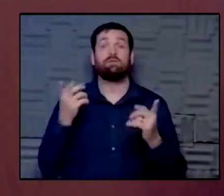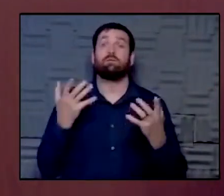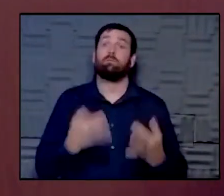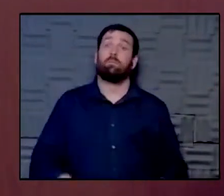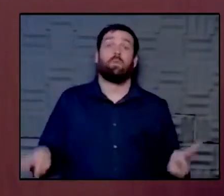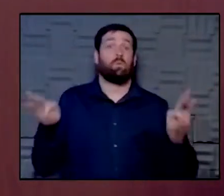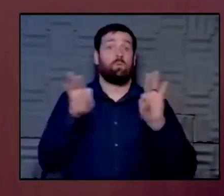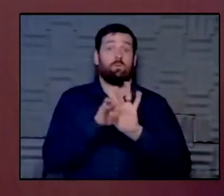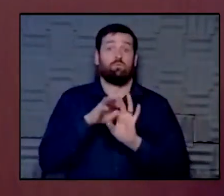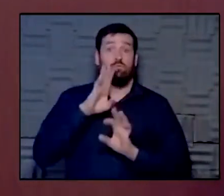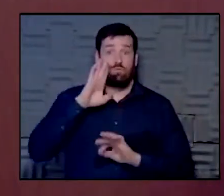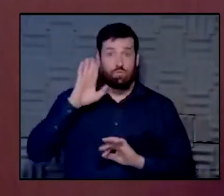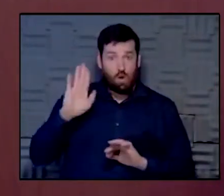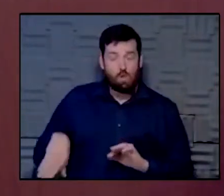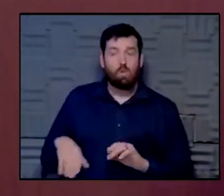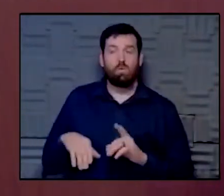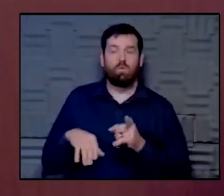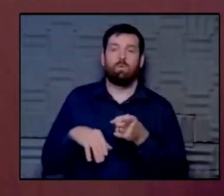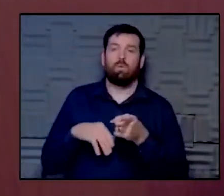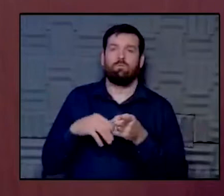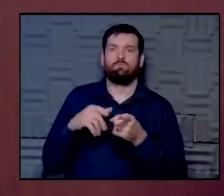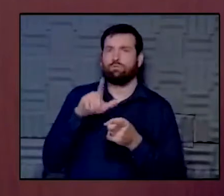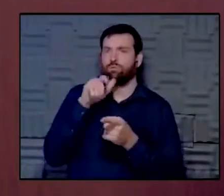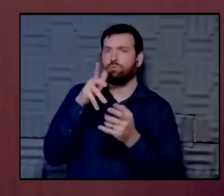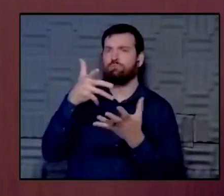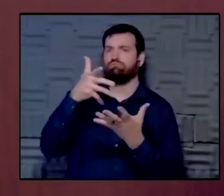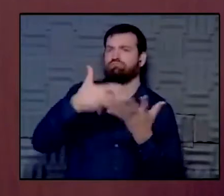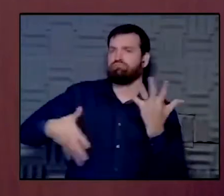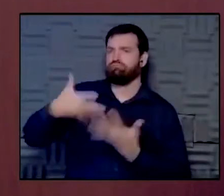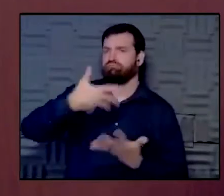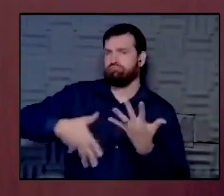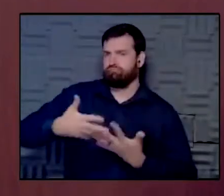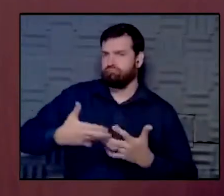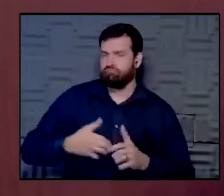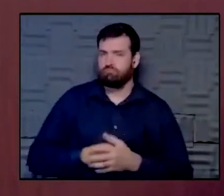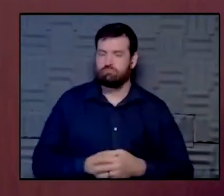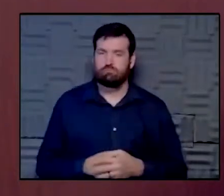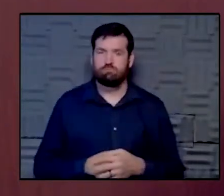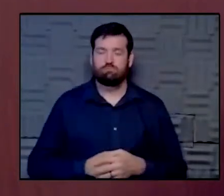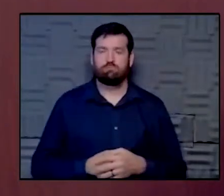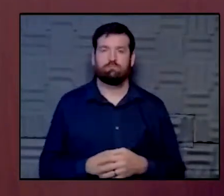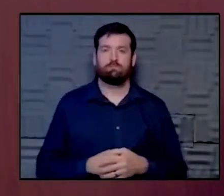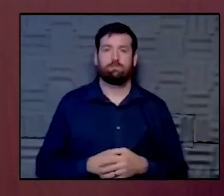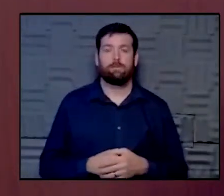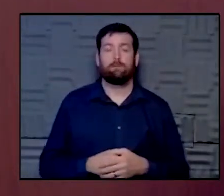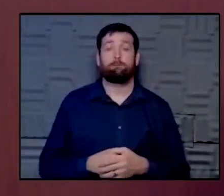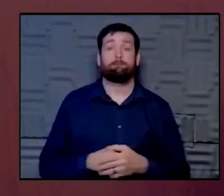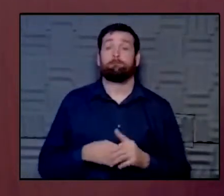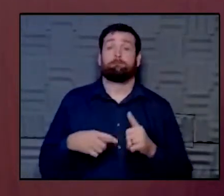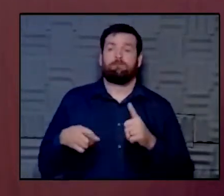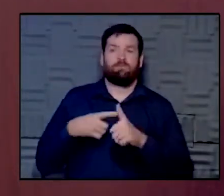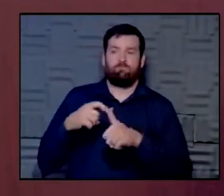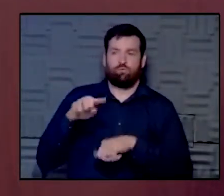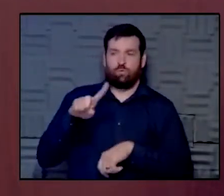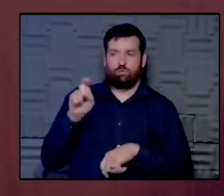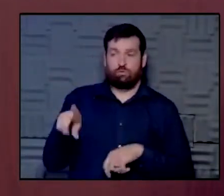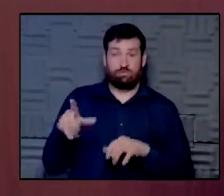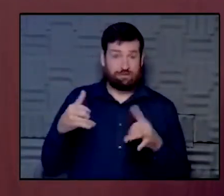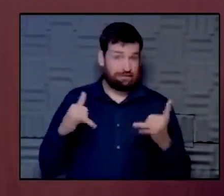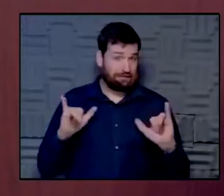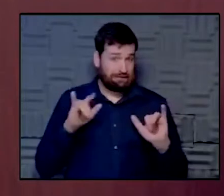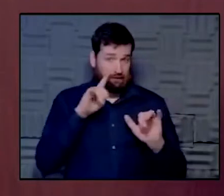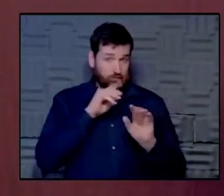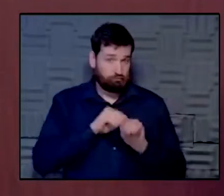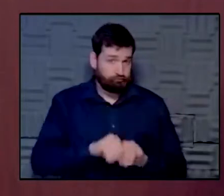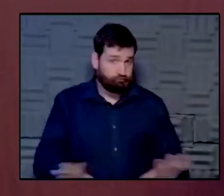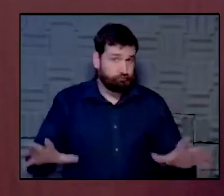to then know that vulnerability of the folks that you're spending your time with. So I think the initial question was, can you still transmit